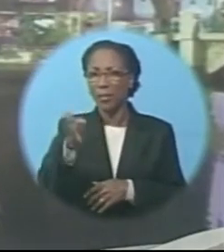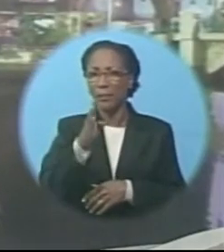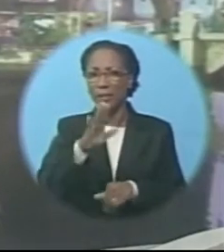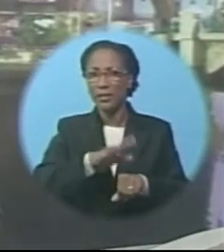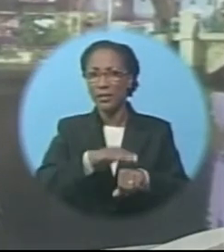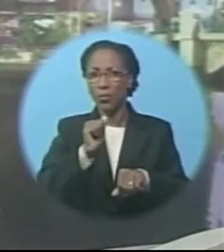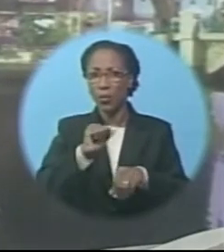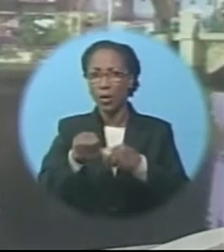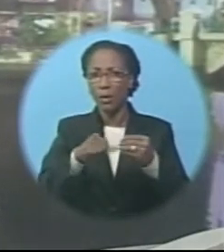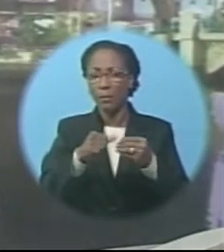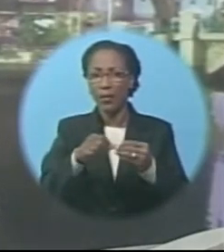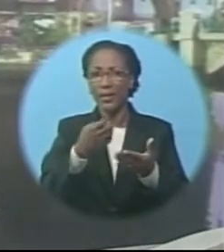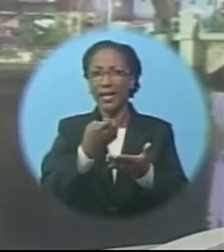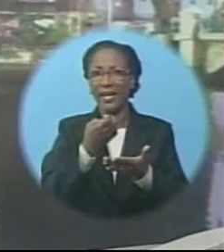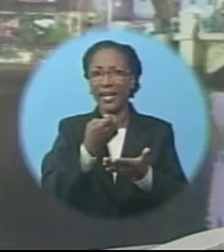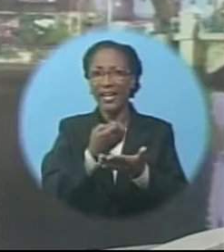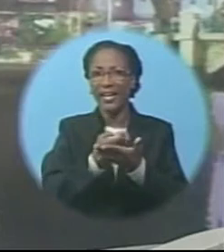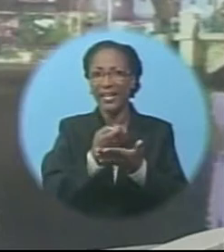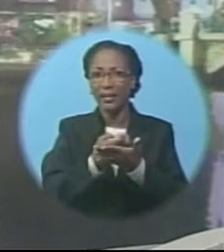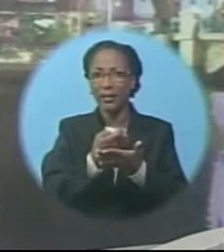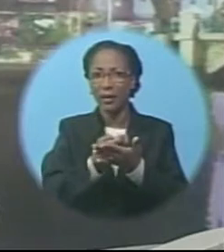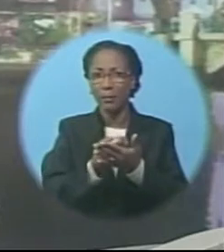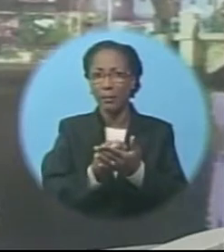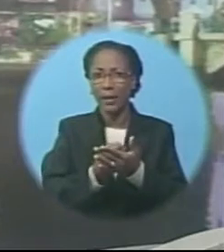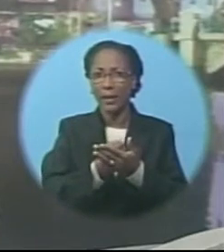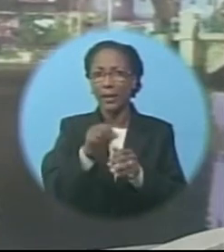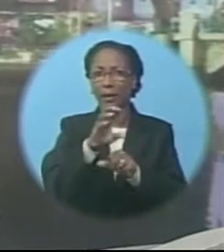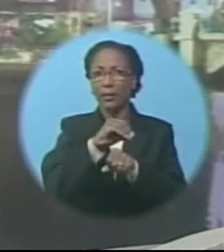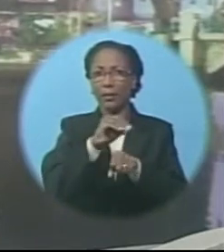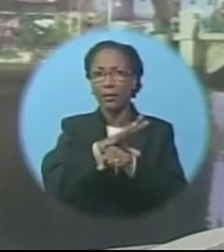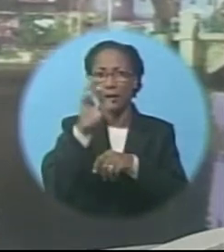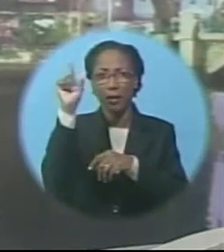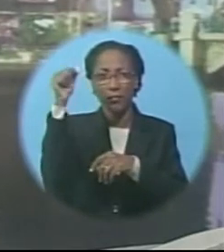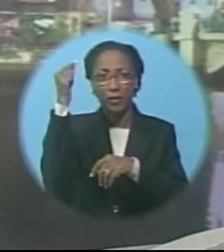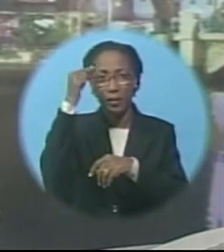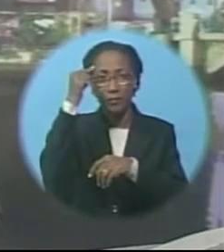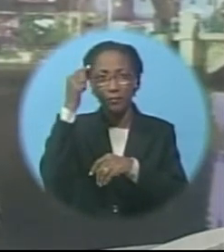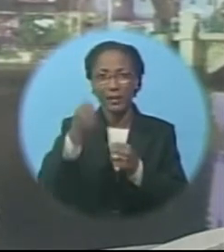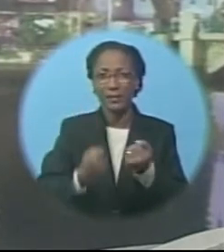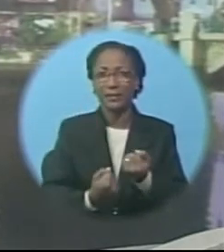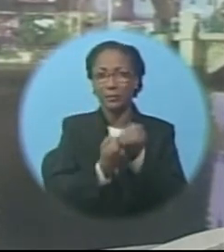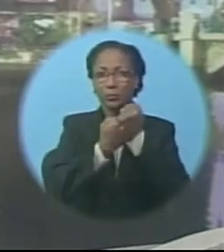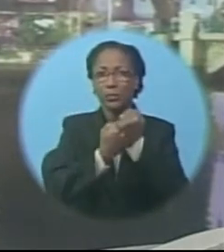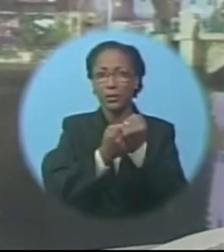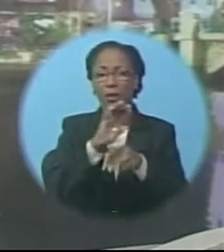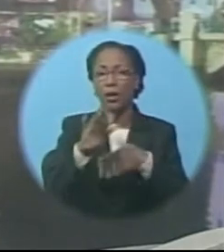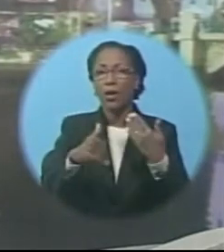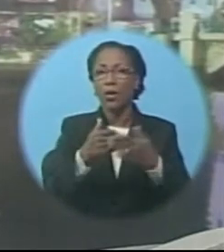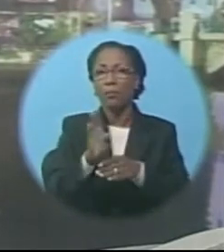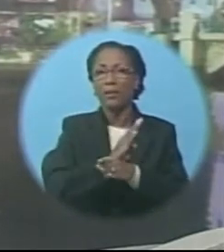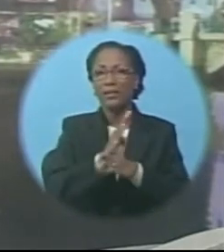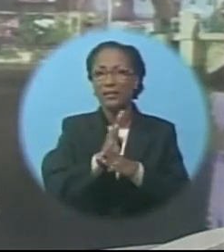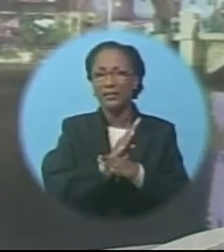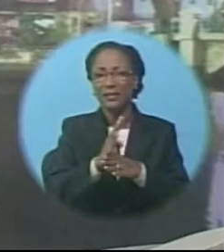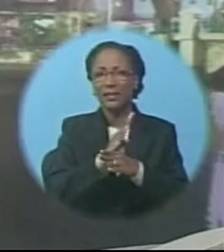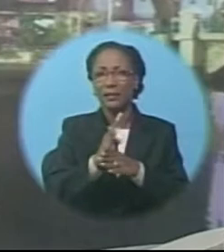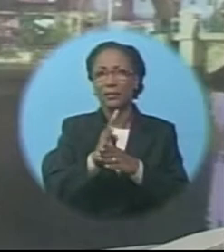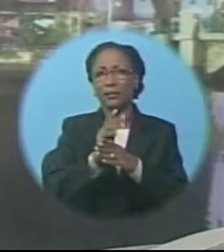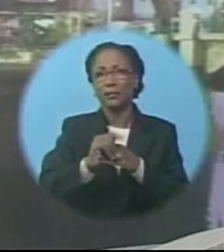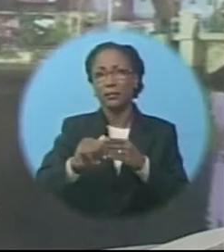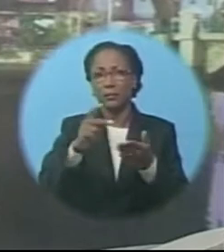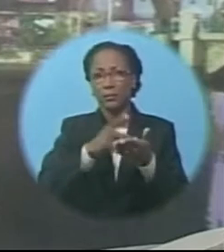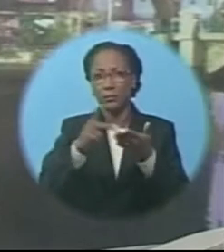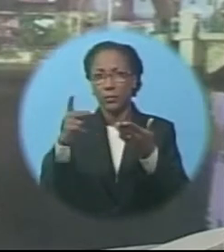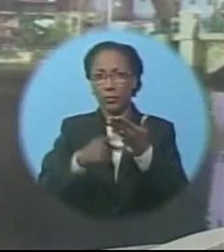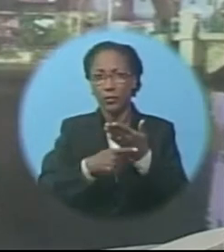warned about the economic impact of government guarantees and incentives for commercial ventures. The former Prime Minister Owen Arthur says these